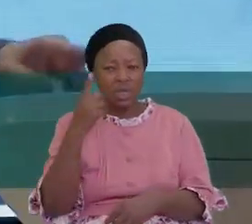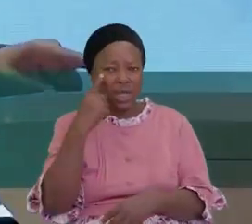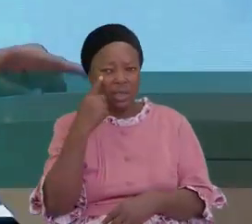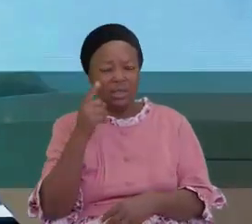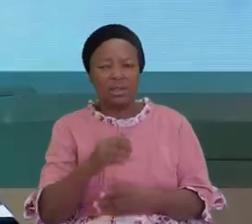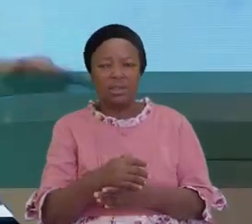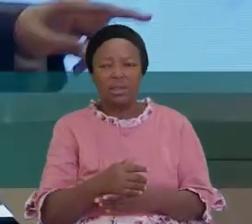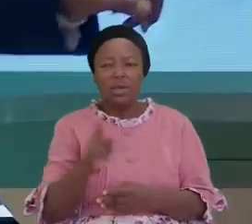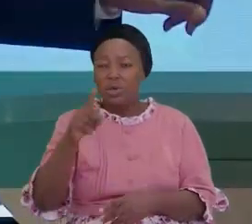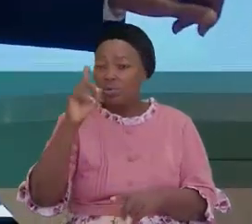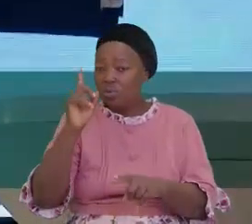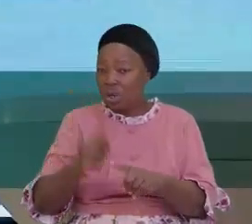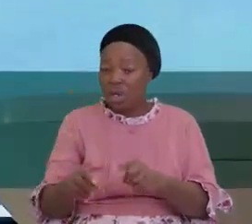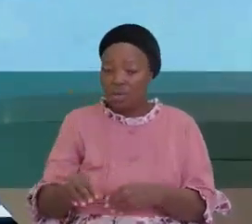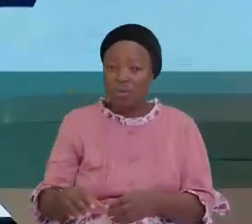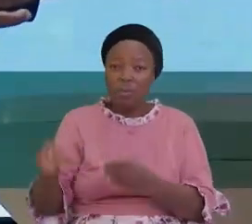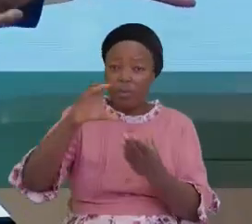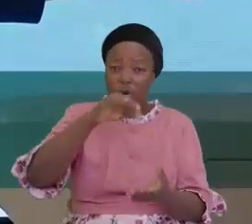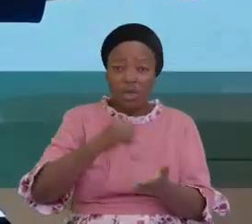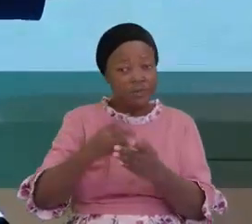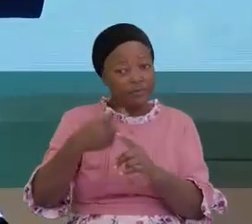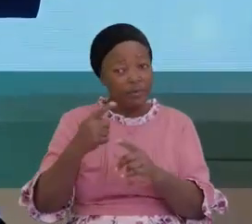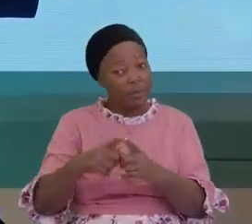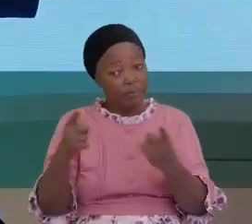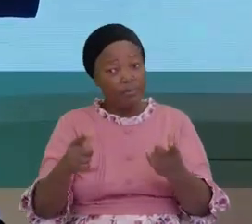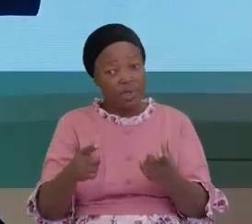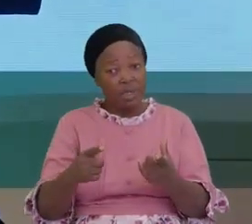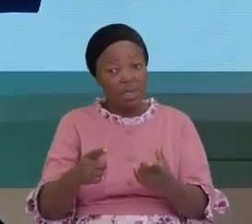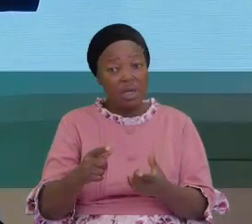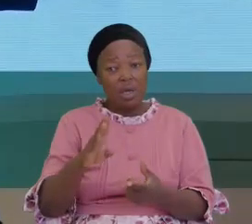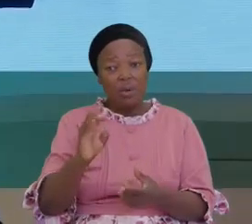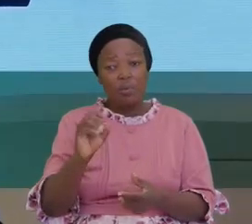You cannot pour it from the big bottle to your eye.